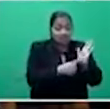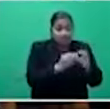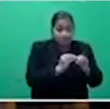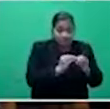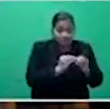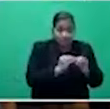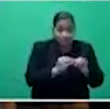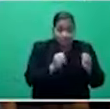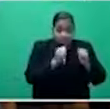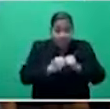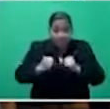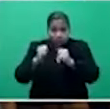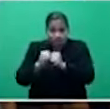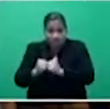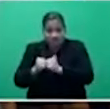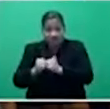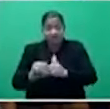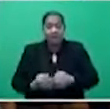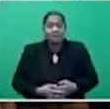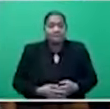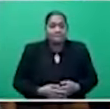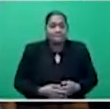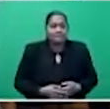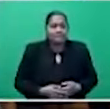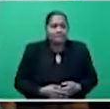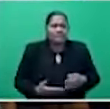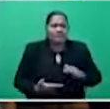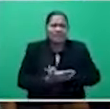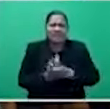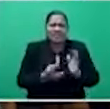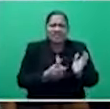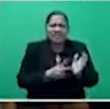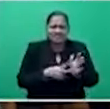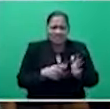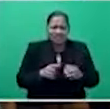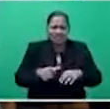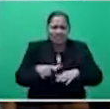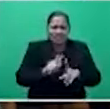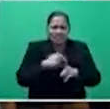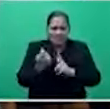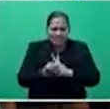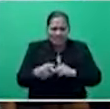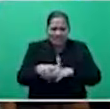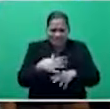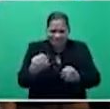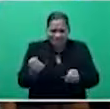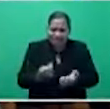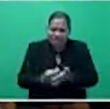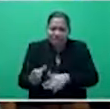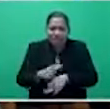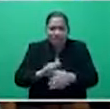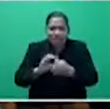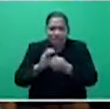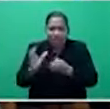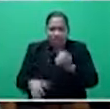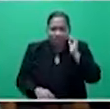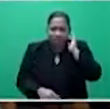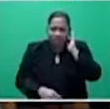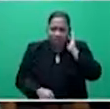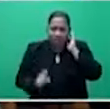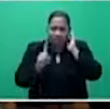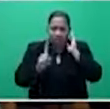those squatters who used to, under Bakabanua arrangement, where they may be paying the local landowner, or just one individual,